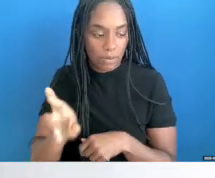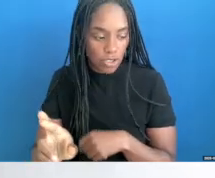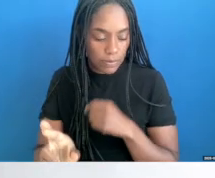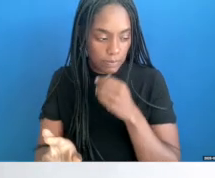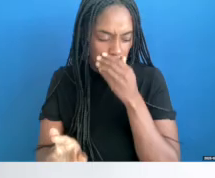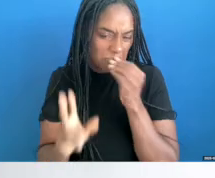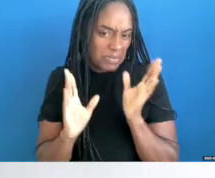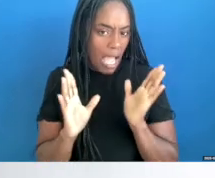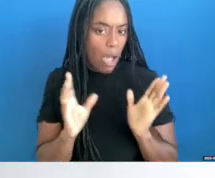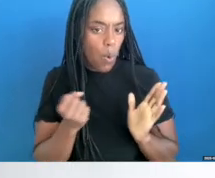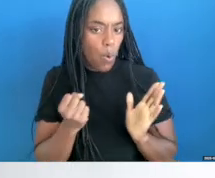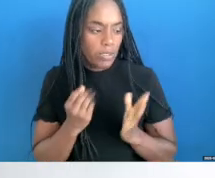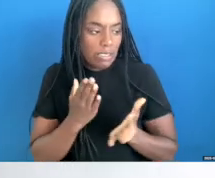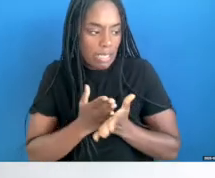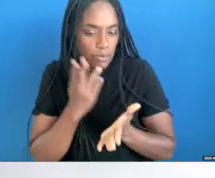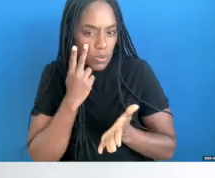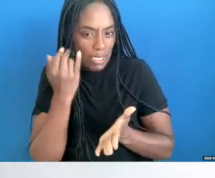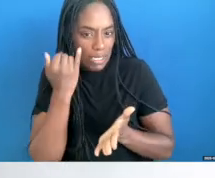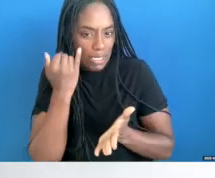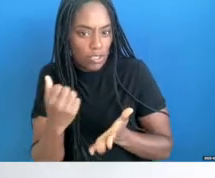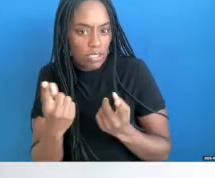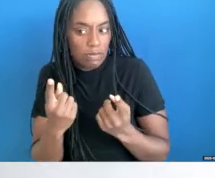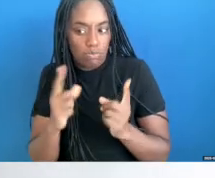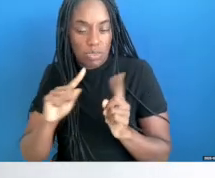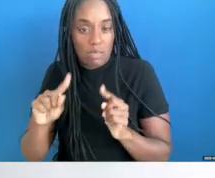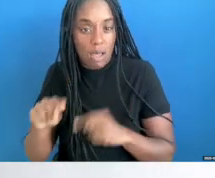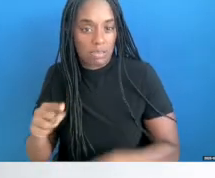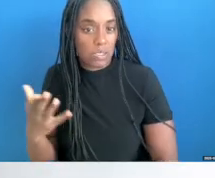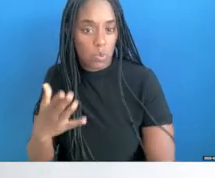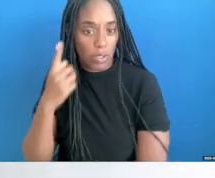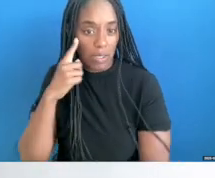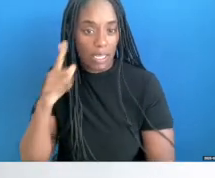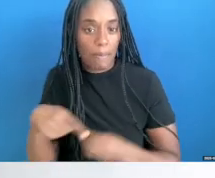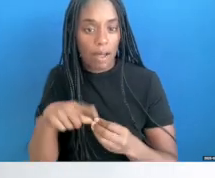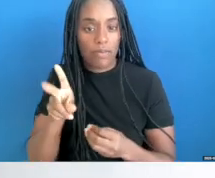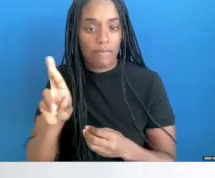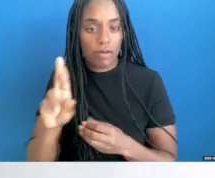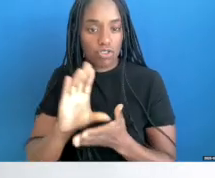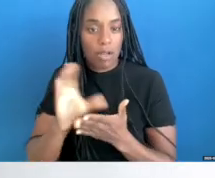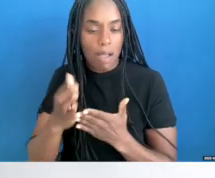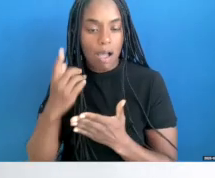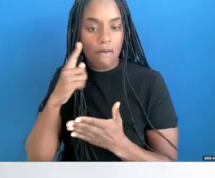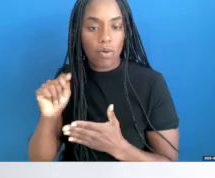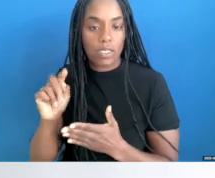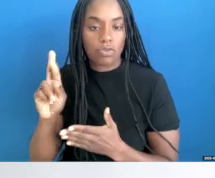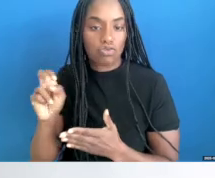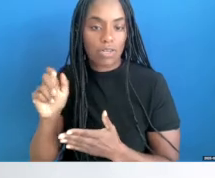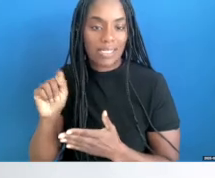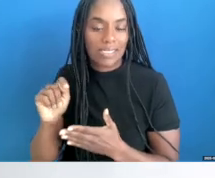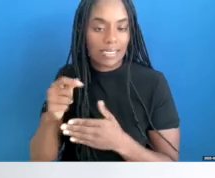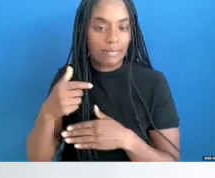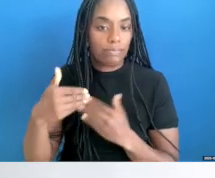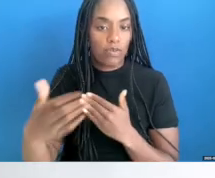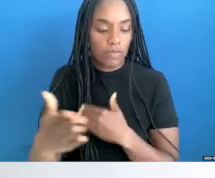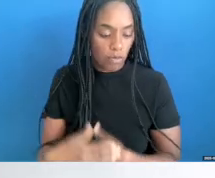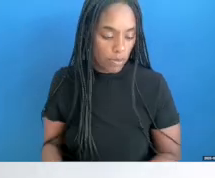I'll stop there and just see if there are any responses to what may be contemplated for the voucher amount for transit moving forward.